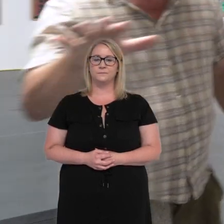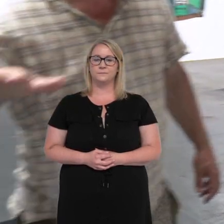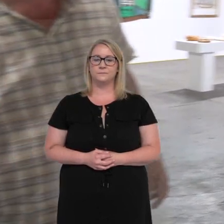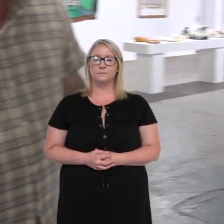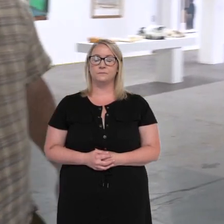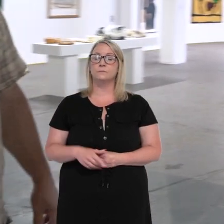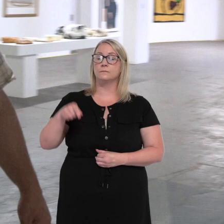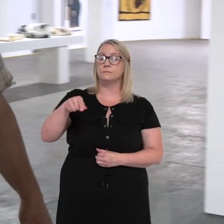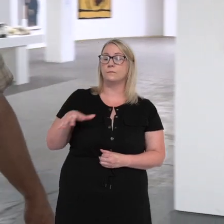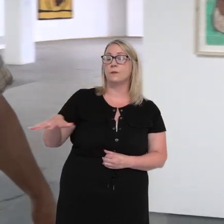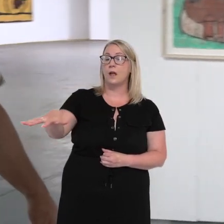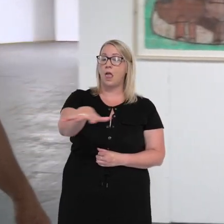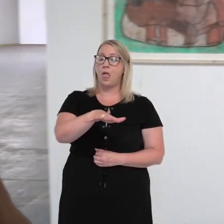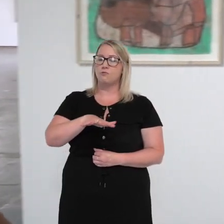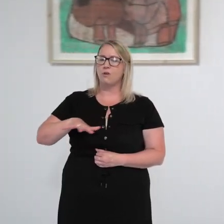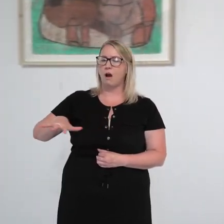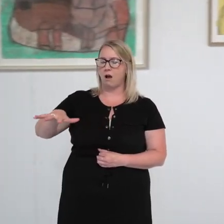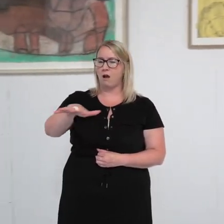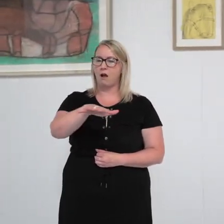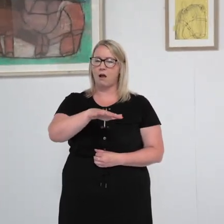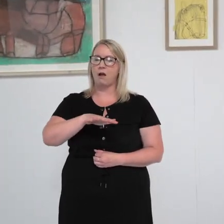This area here is not put together